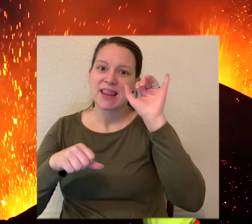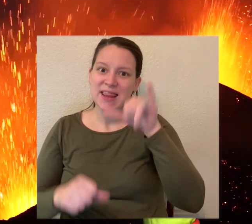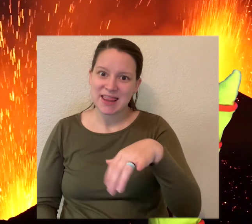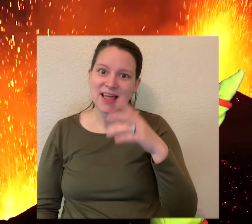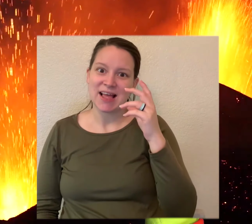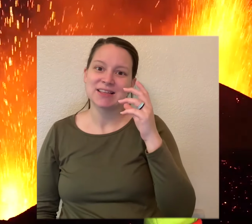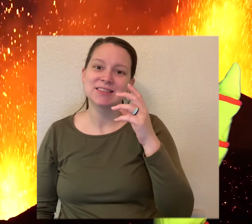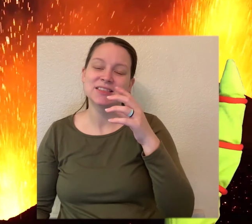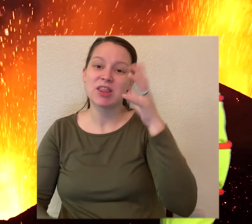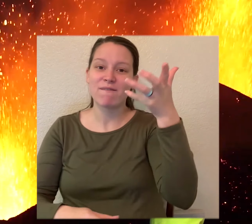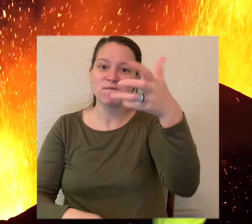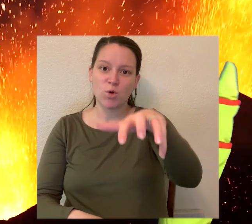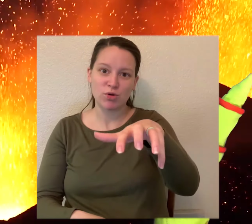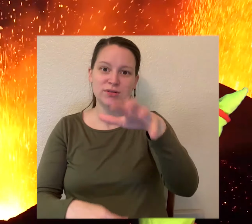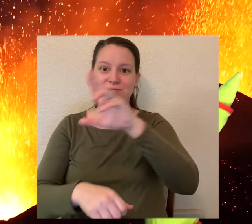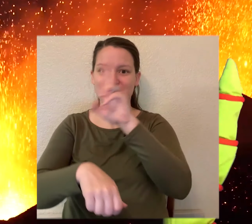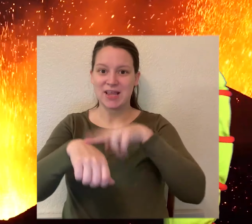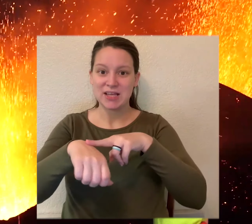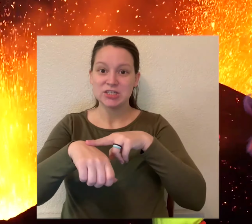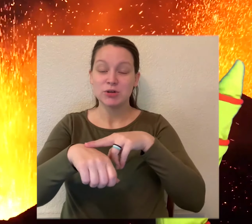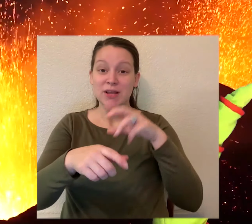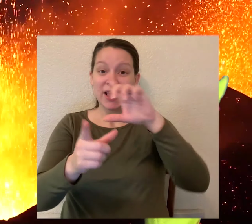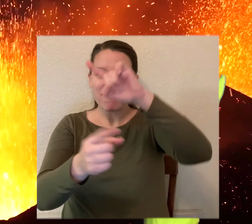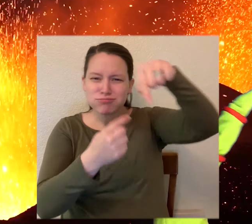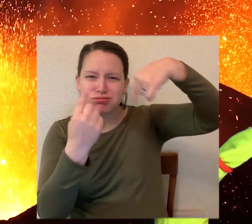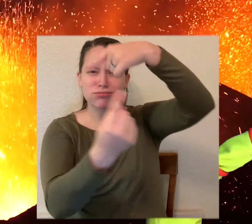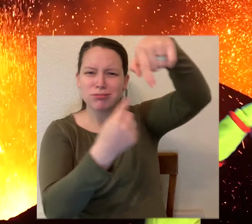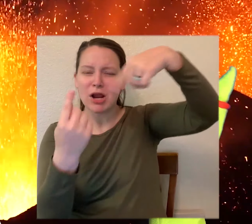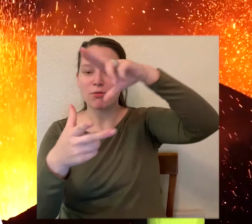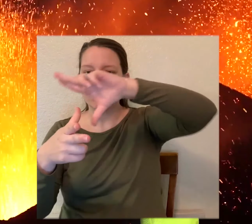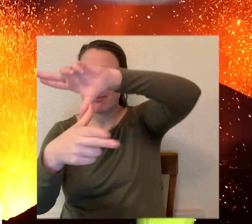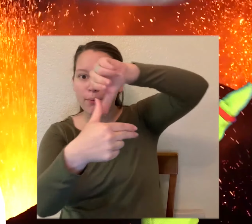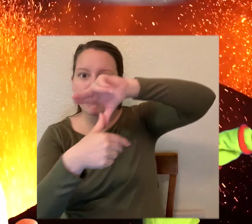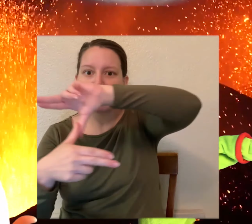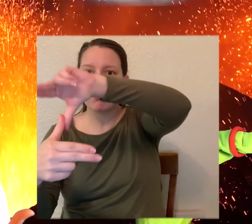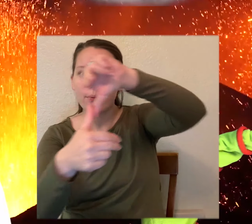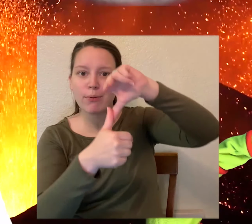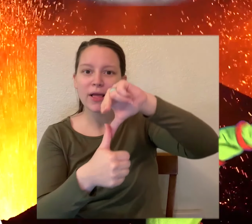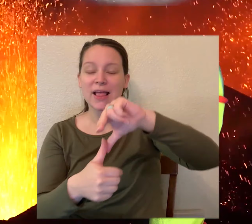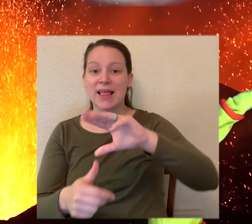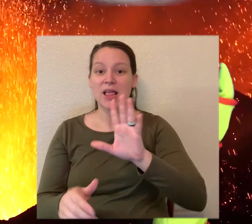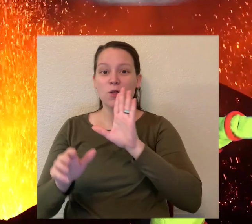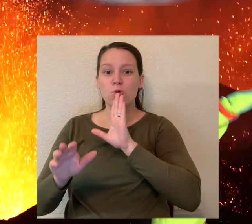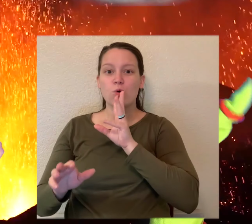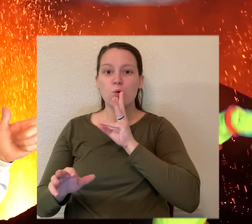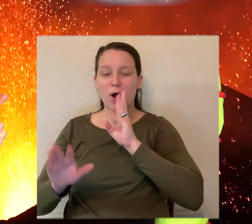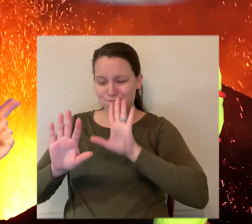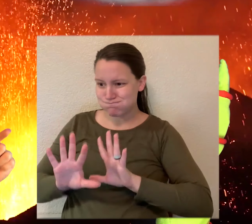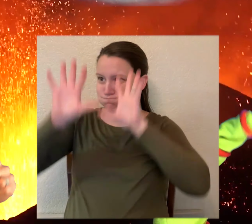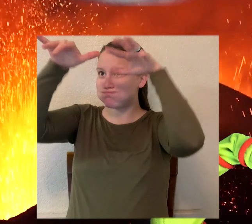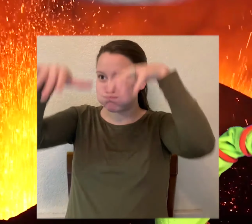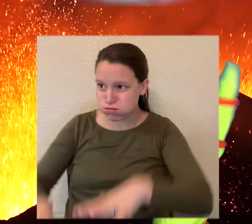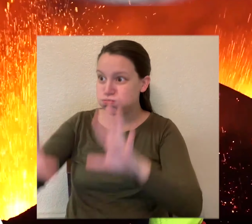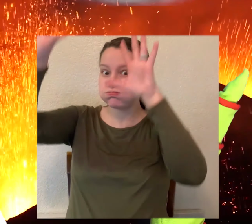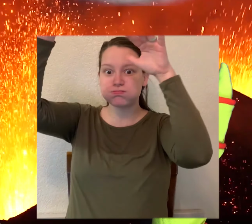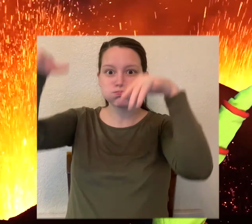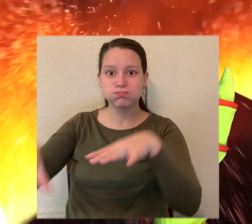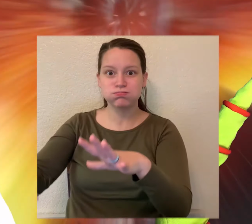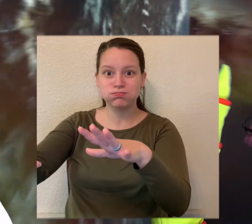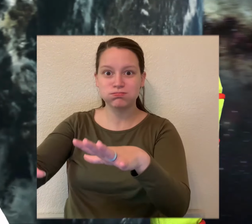one example of the forces of nature There are tornadoes and hurricanes And tsunamis too Yes, sir